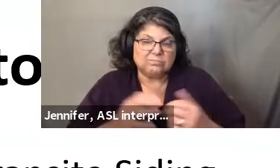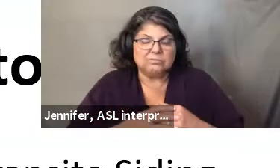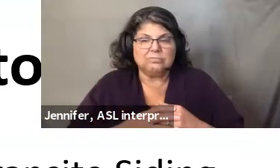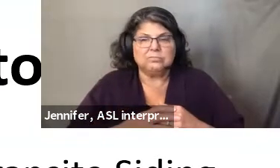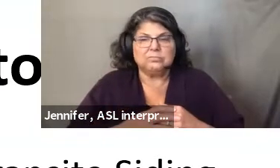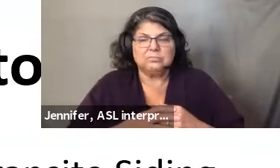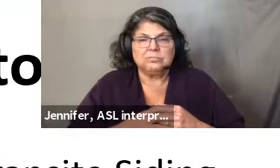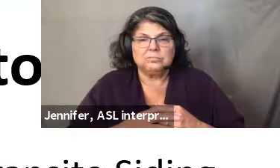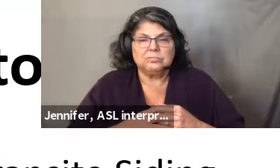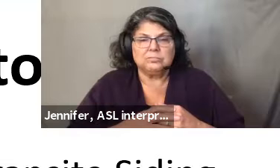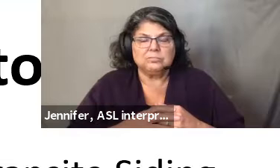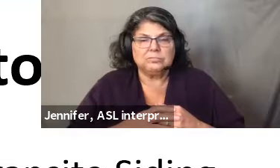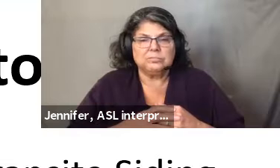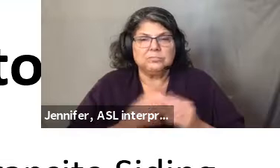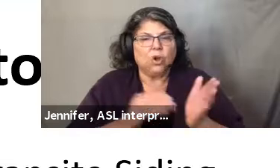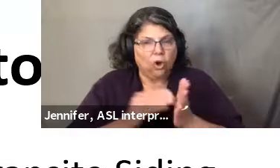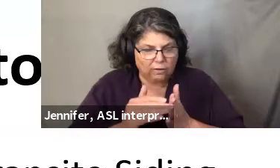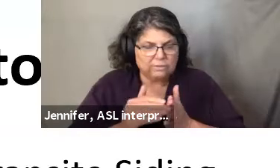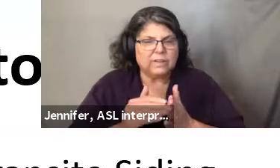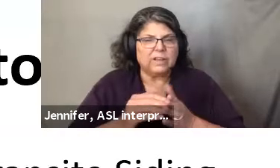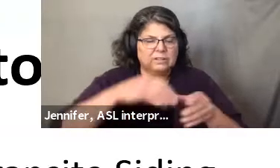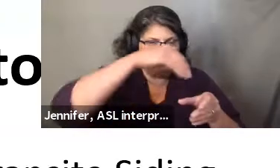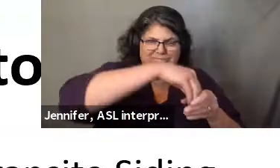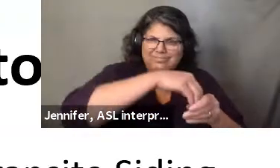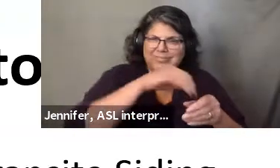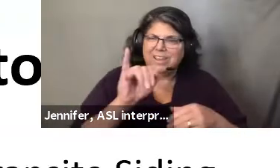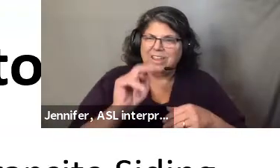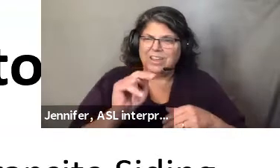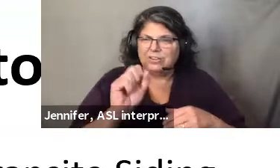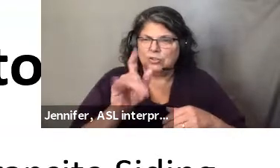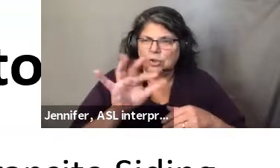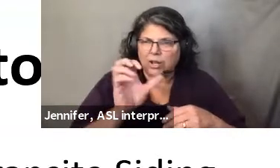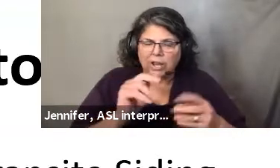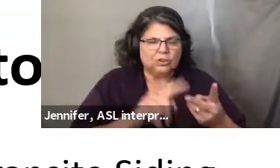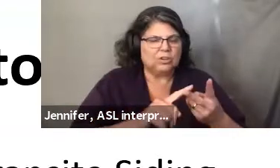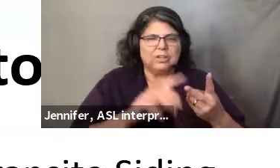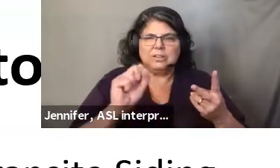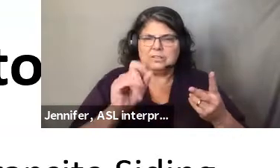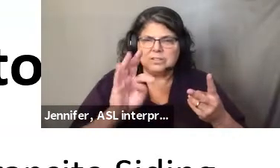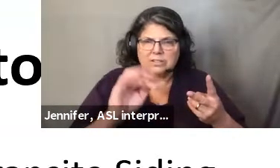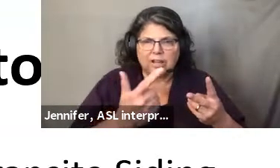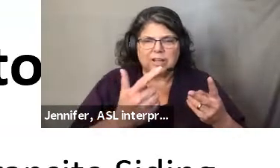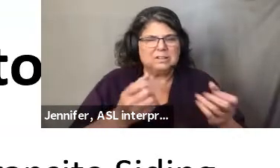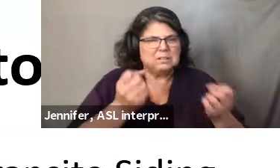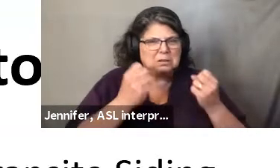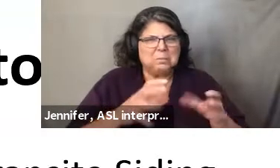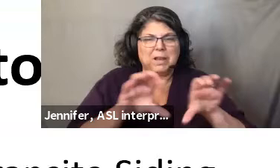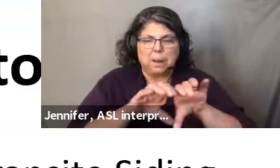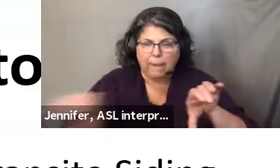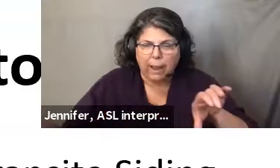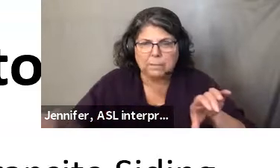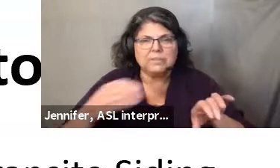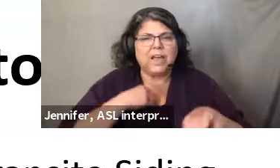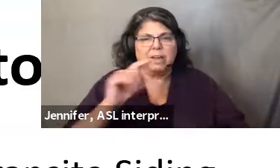A lot of times your insulation, your transite siding, a lot of pipes have transite insulation,